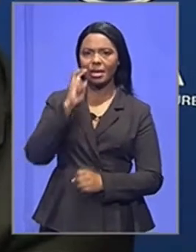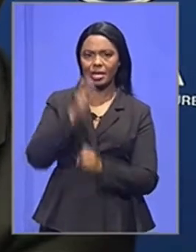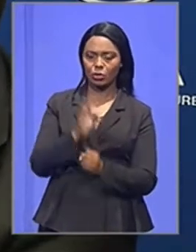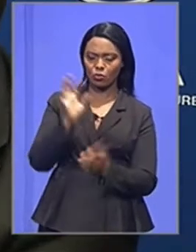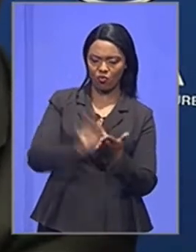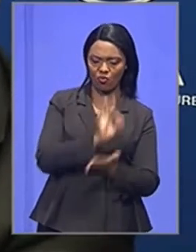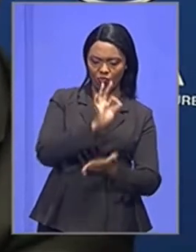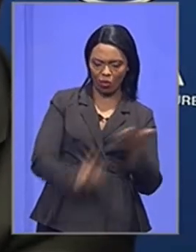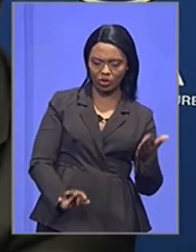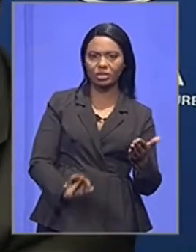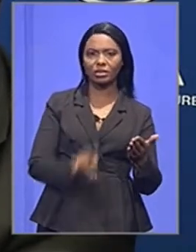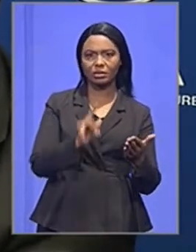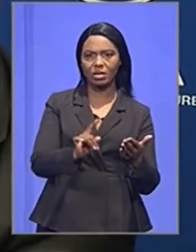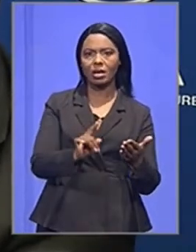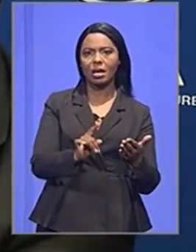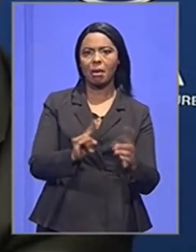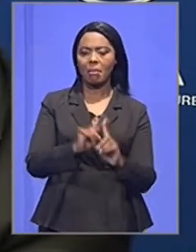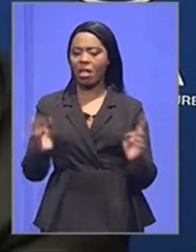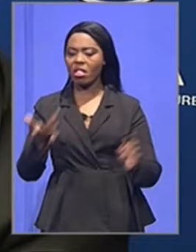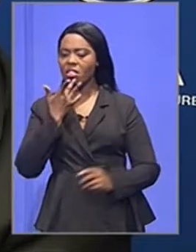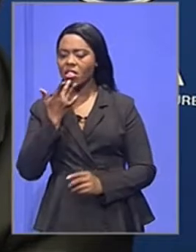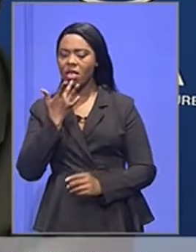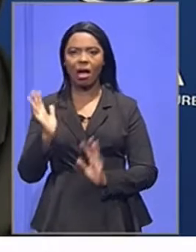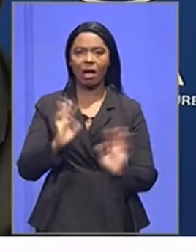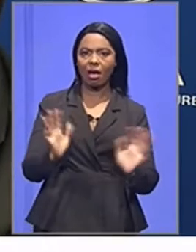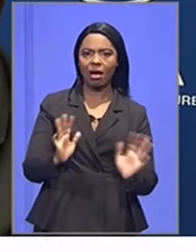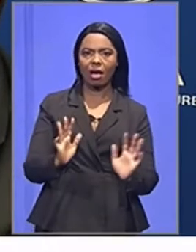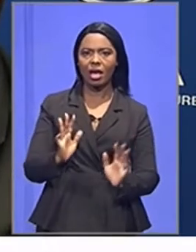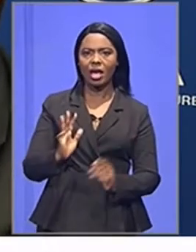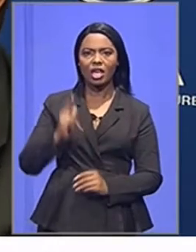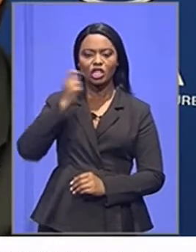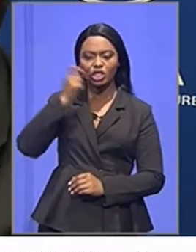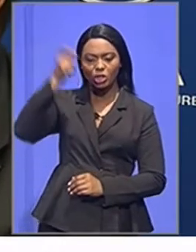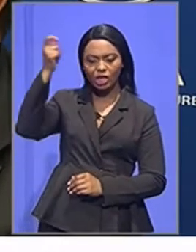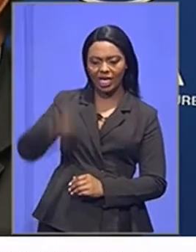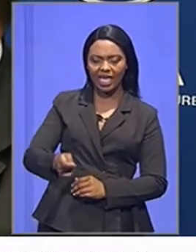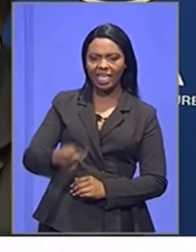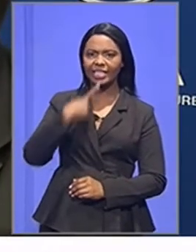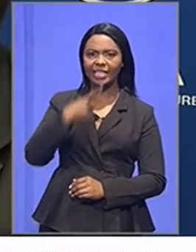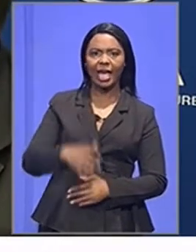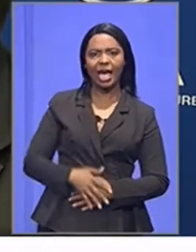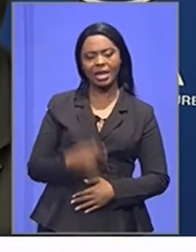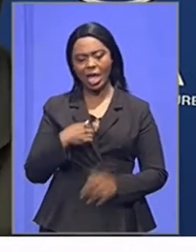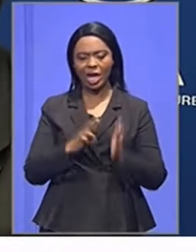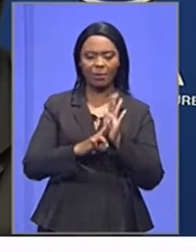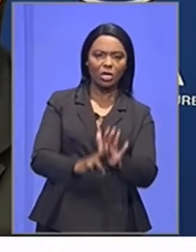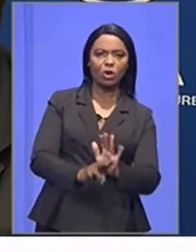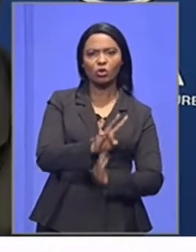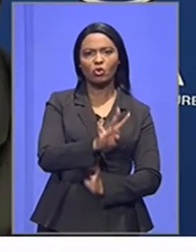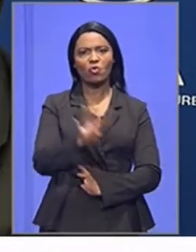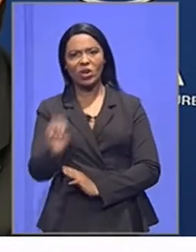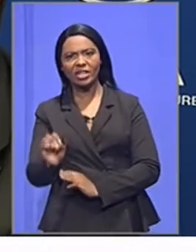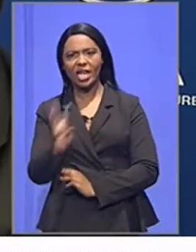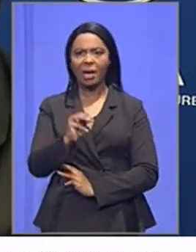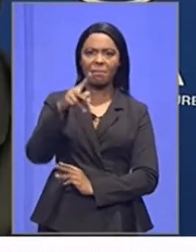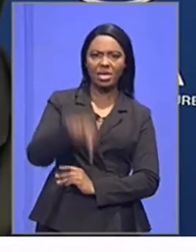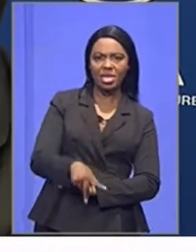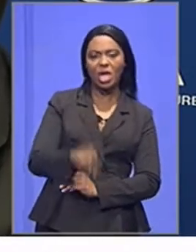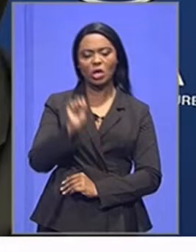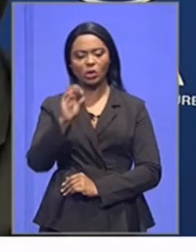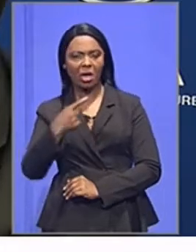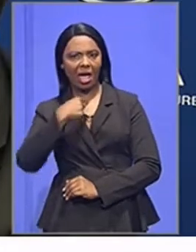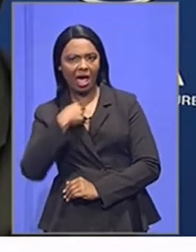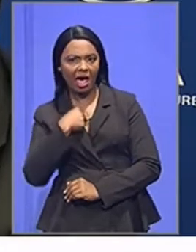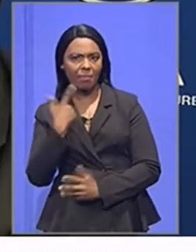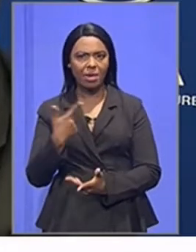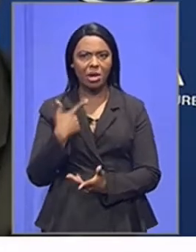conscience and not simply have a chief whip standing up and saying, well, I represent 240 MPs and therefore I'm